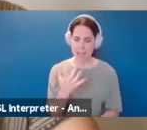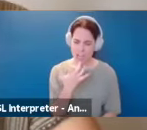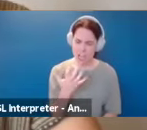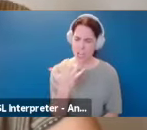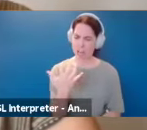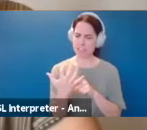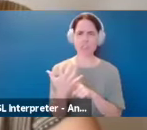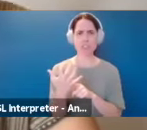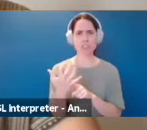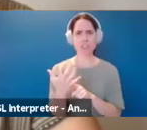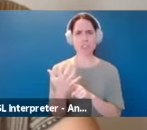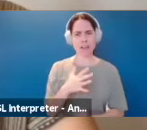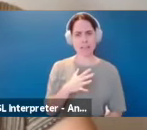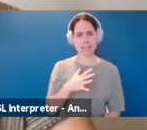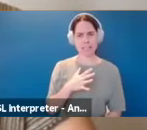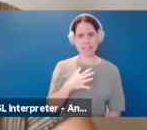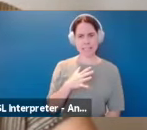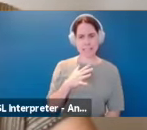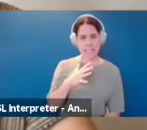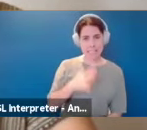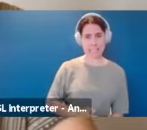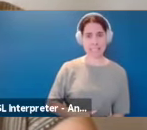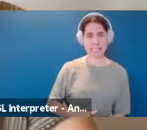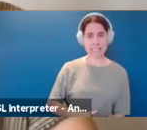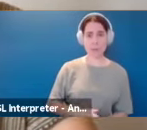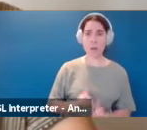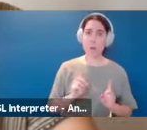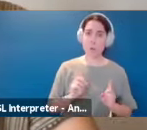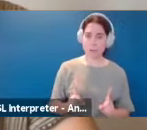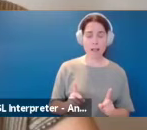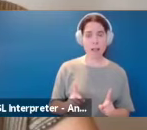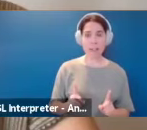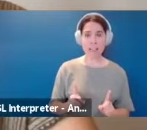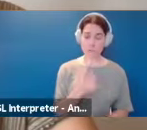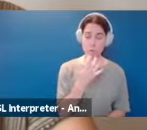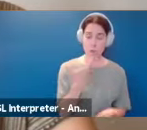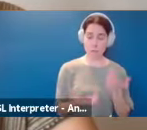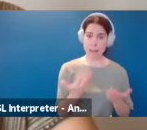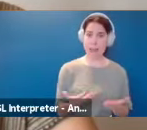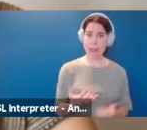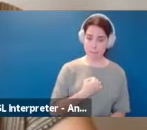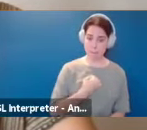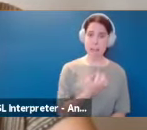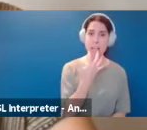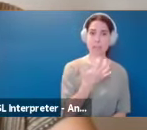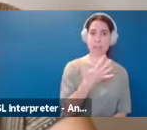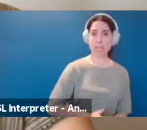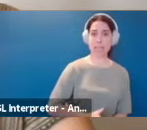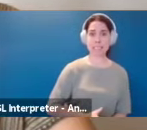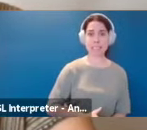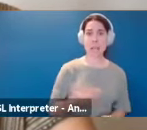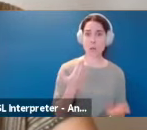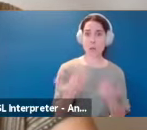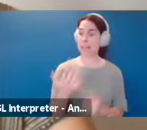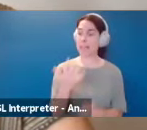the courage that is required to me living in the United States while being black. So, just keeping that in mind. Nonetheless,